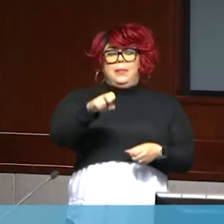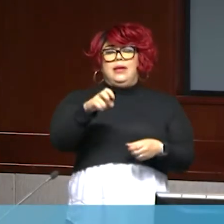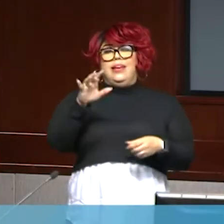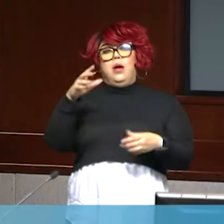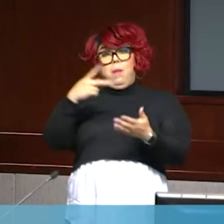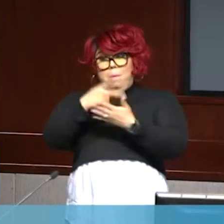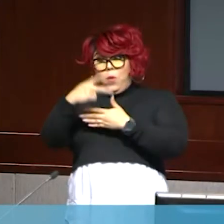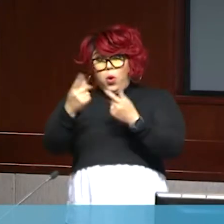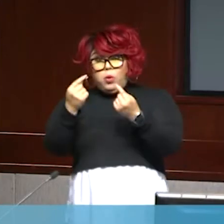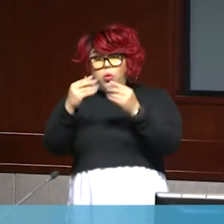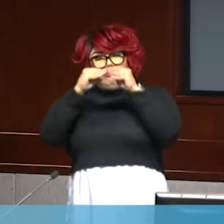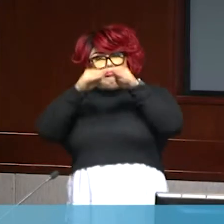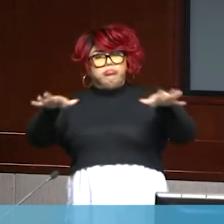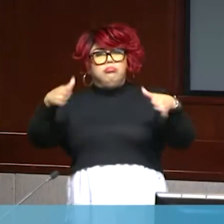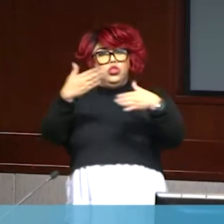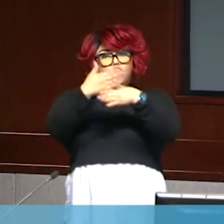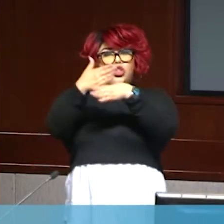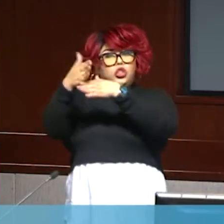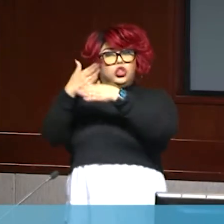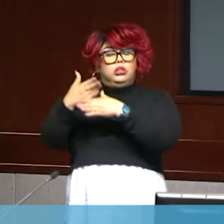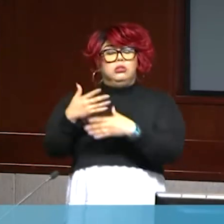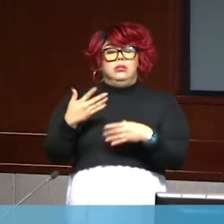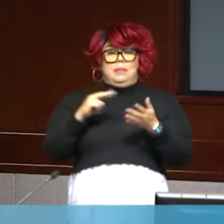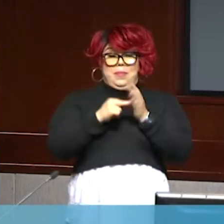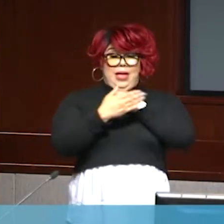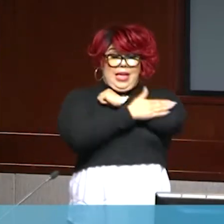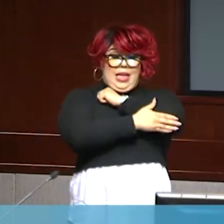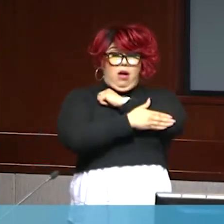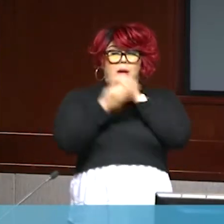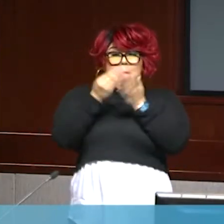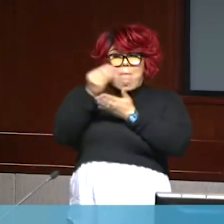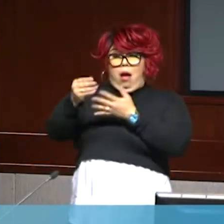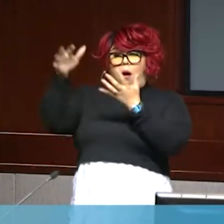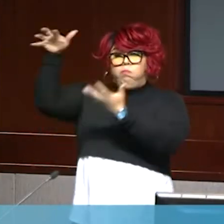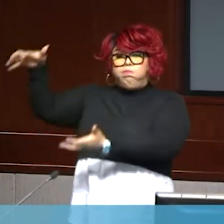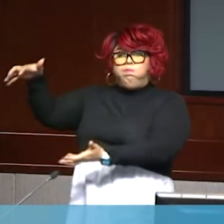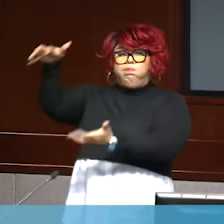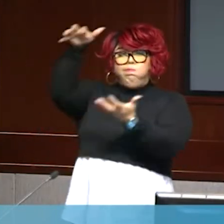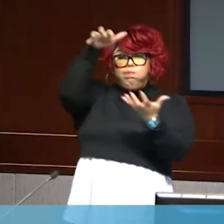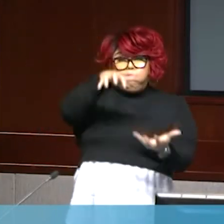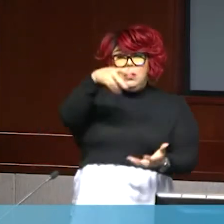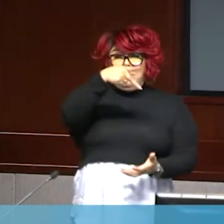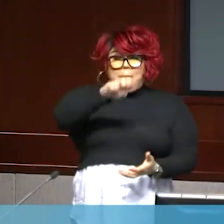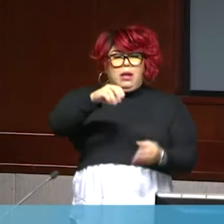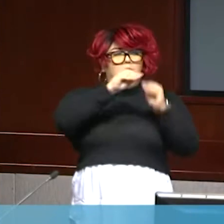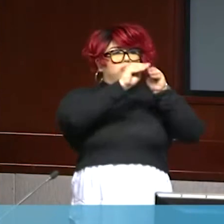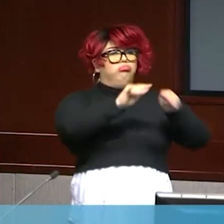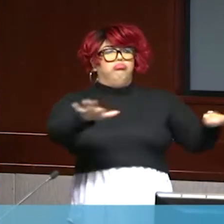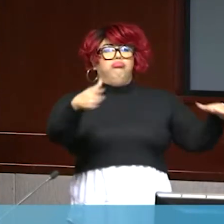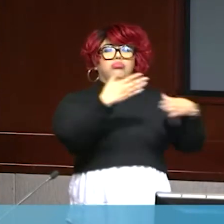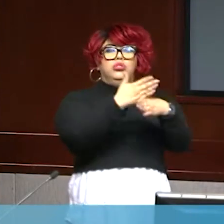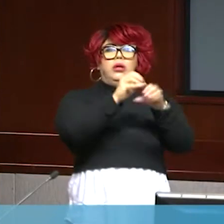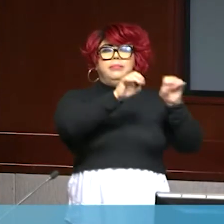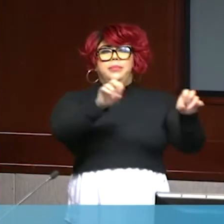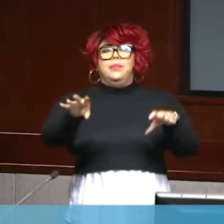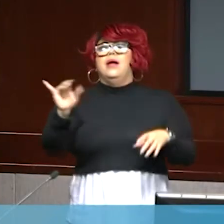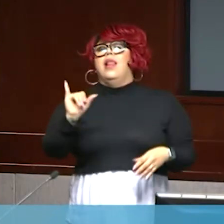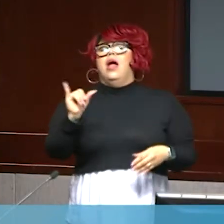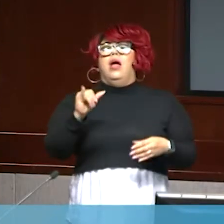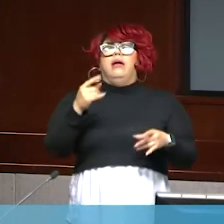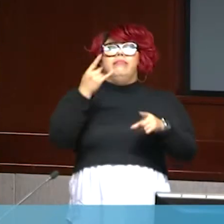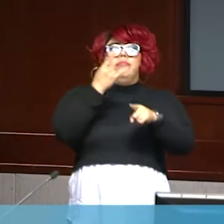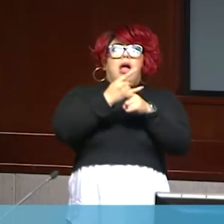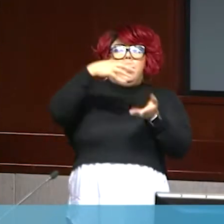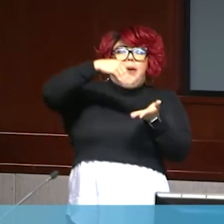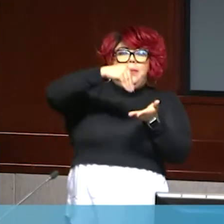program utilizing the county's purchasing power, buying PPE supplies. These are things like hand